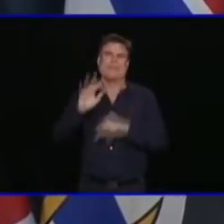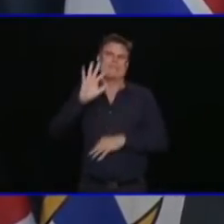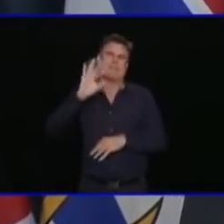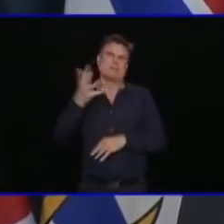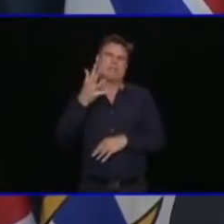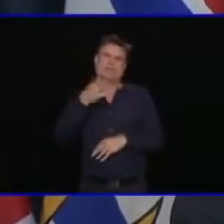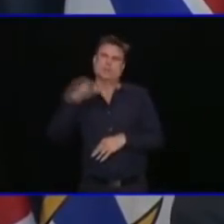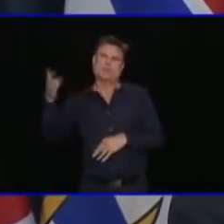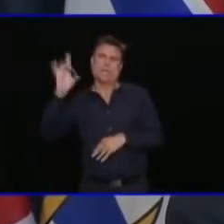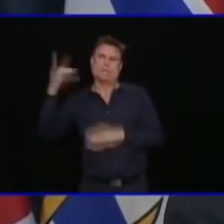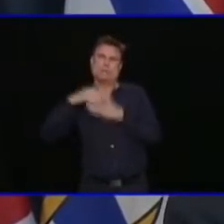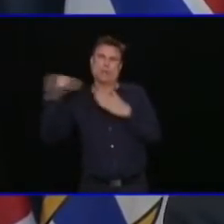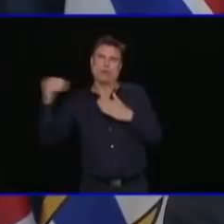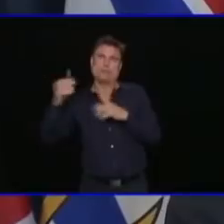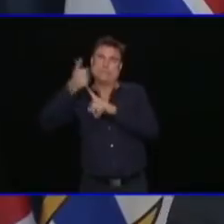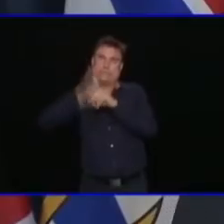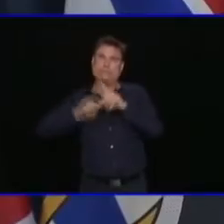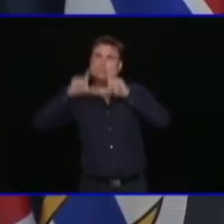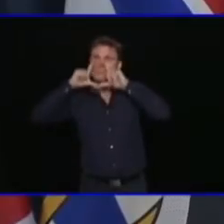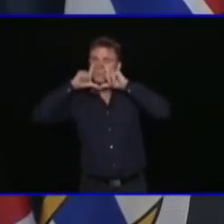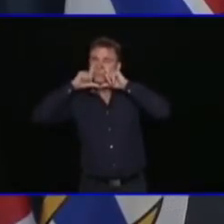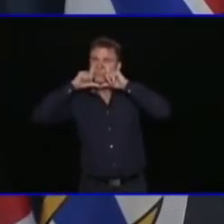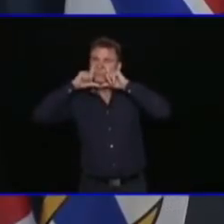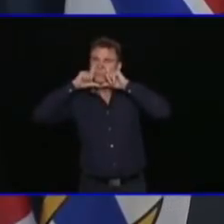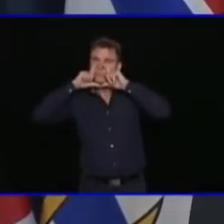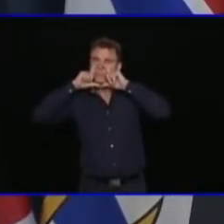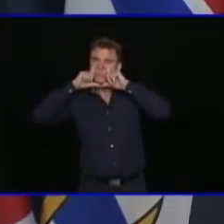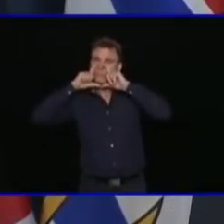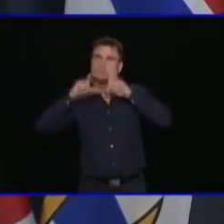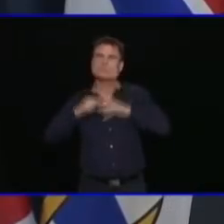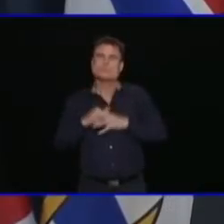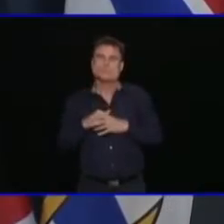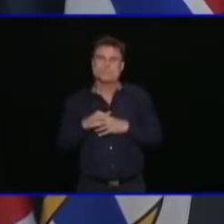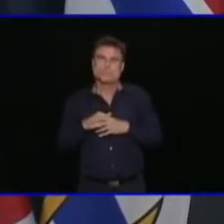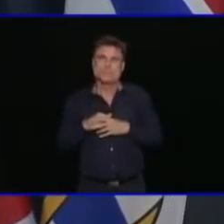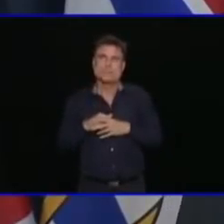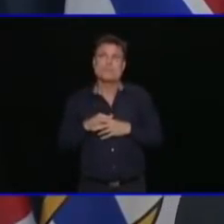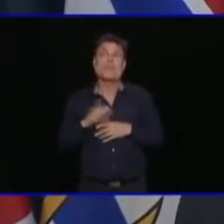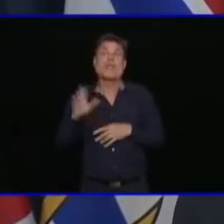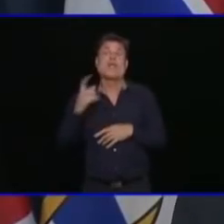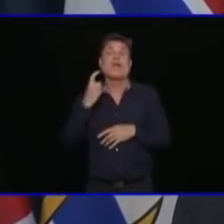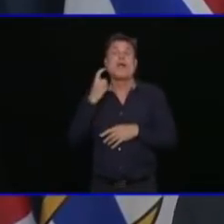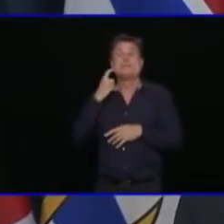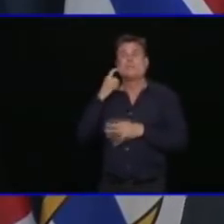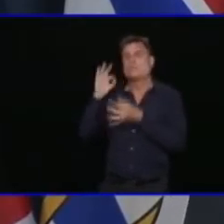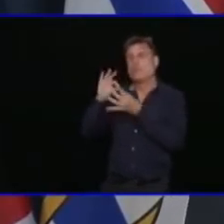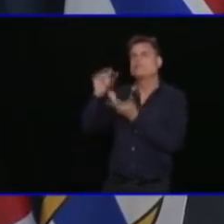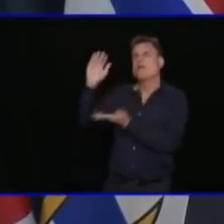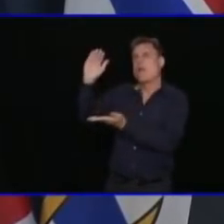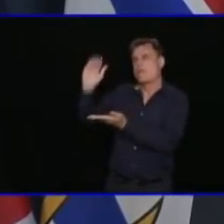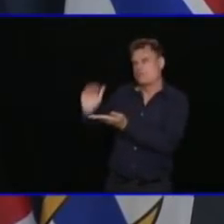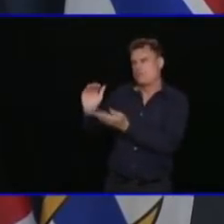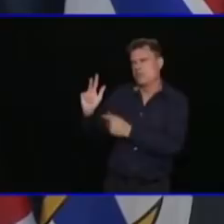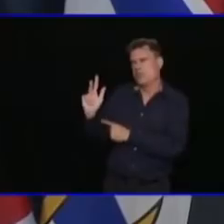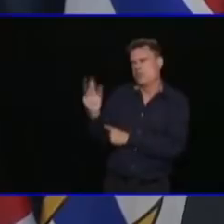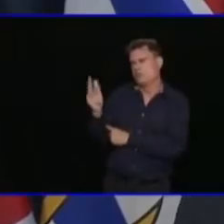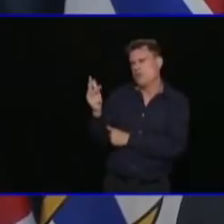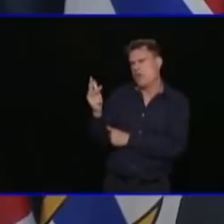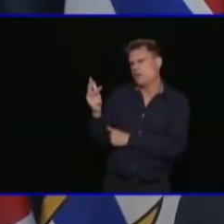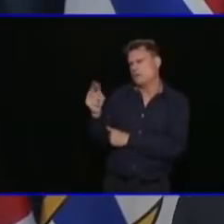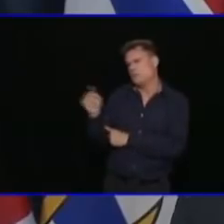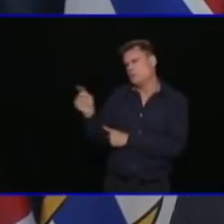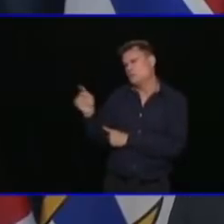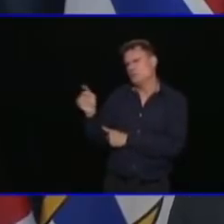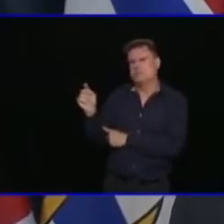between $3.19 and $6.80. That's a pre-COVID versus peak difference of 6 to 10 times.